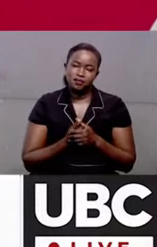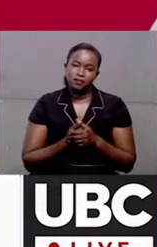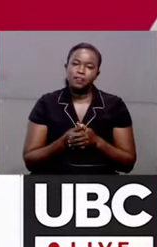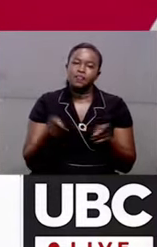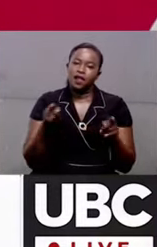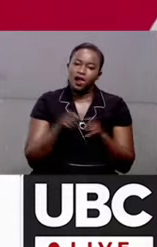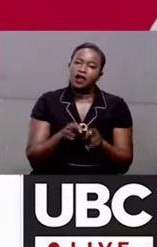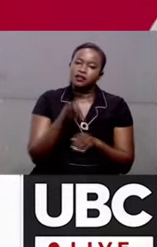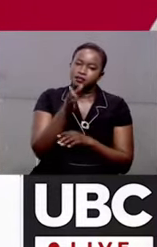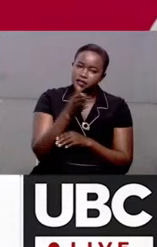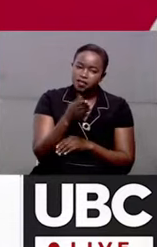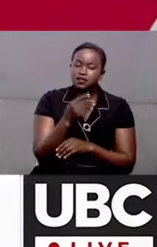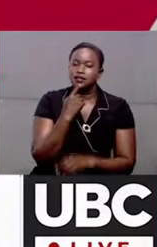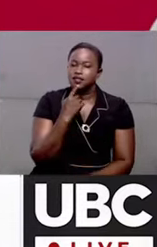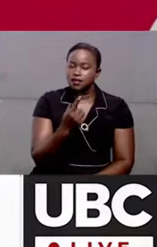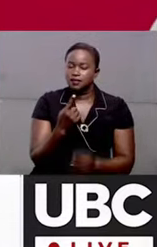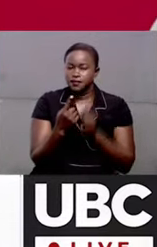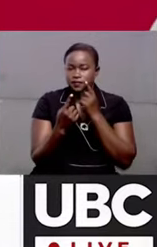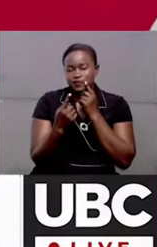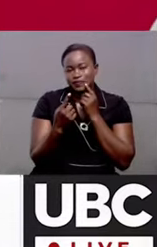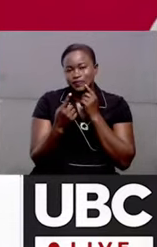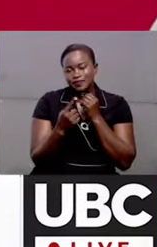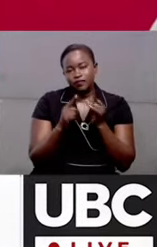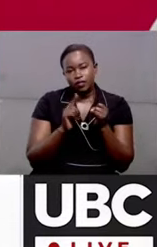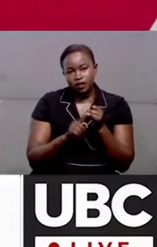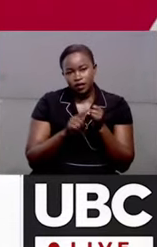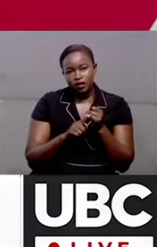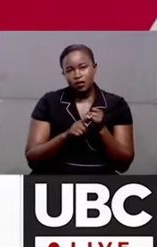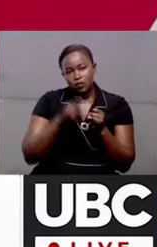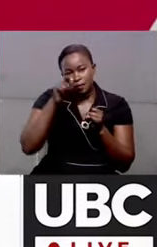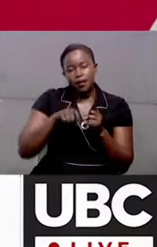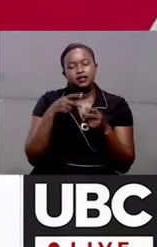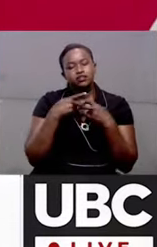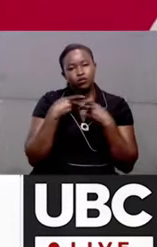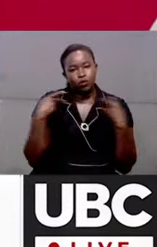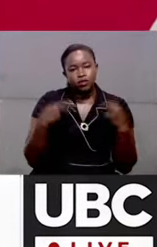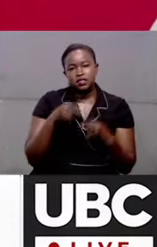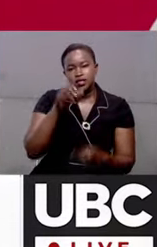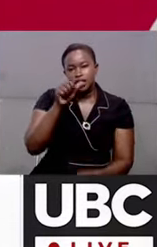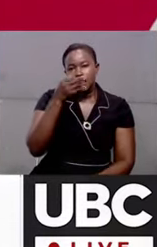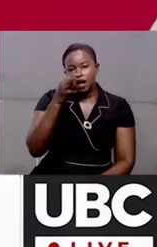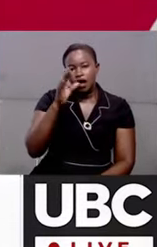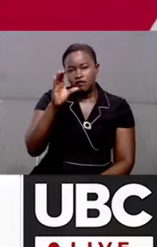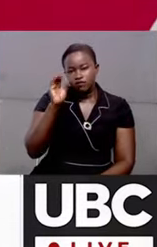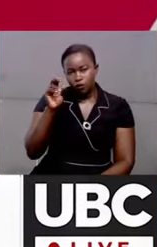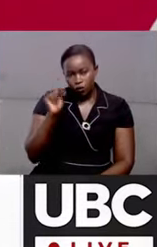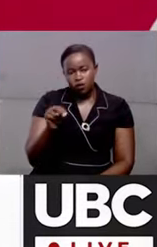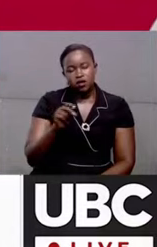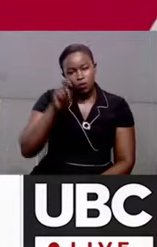the minister said, one, we must host HAFCON. We must